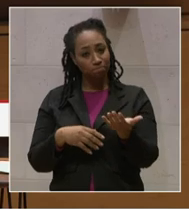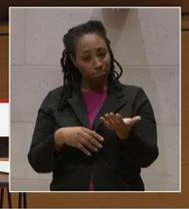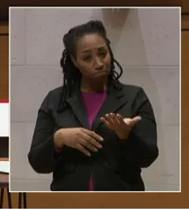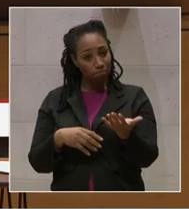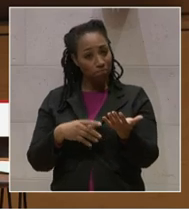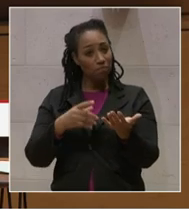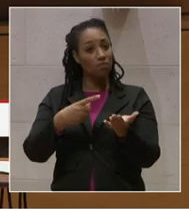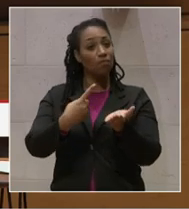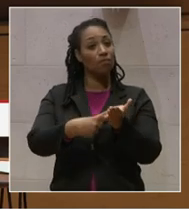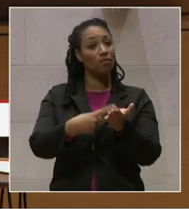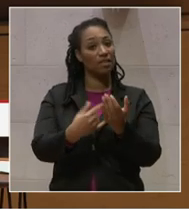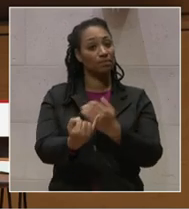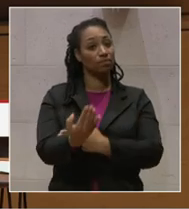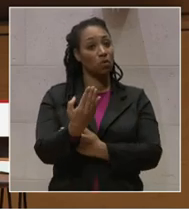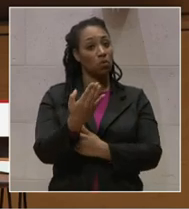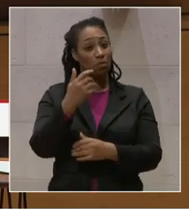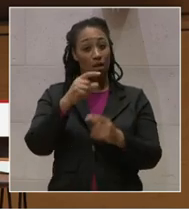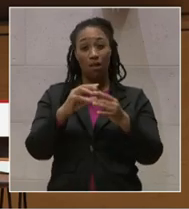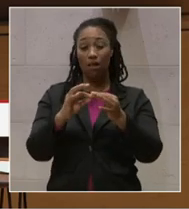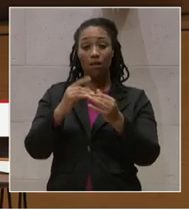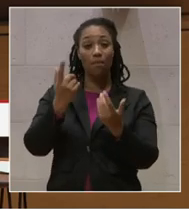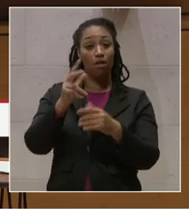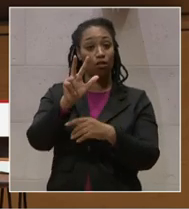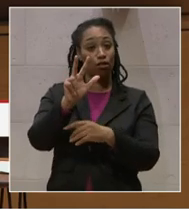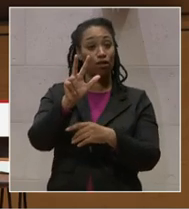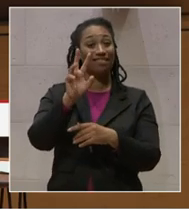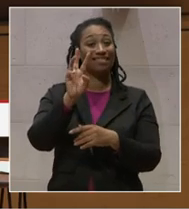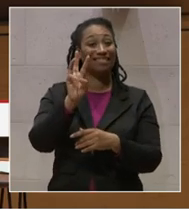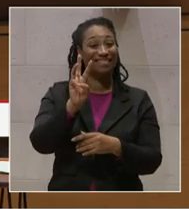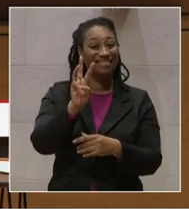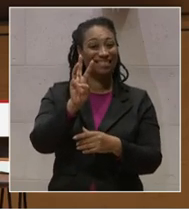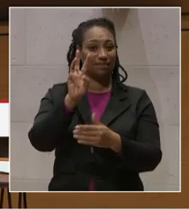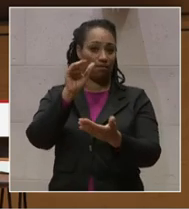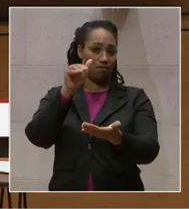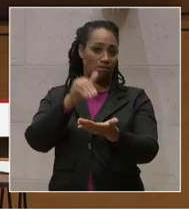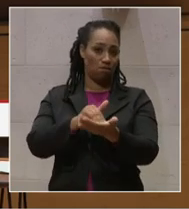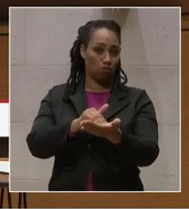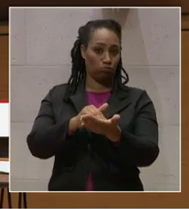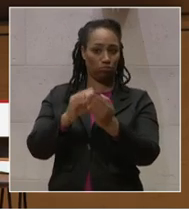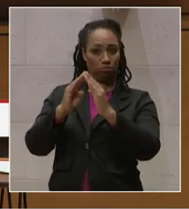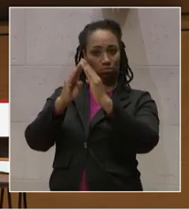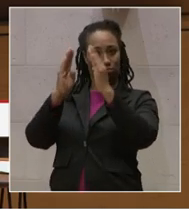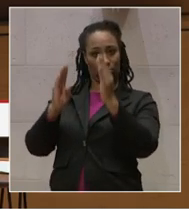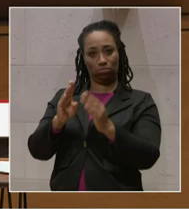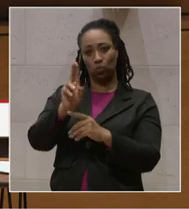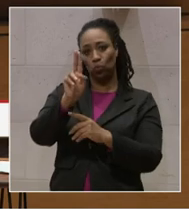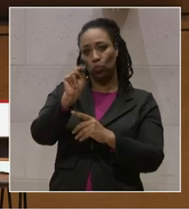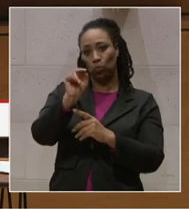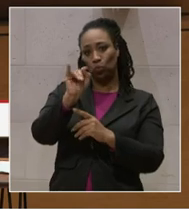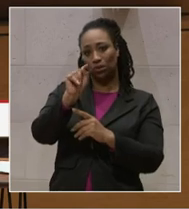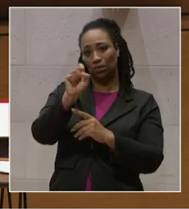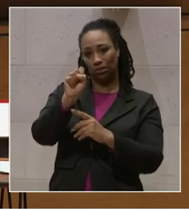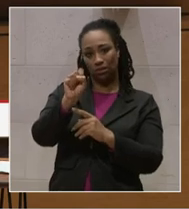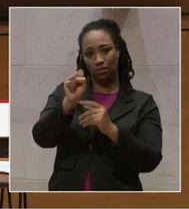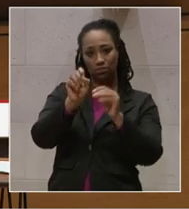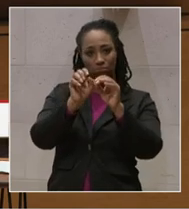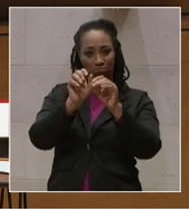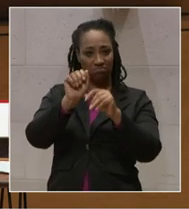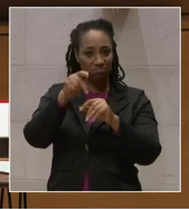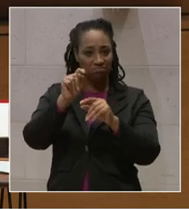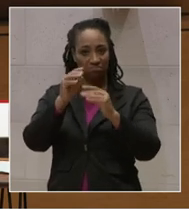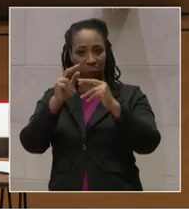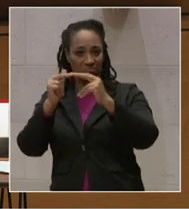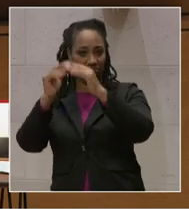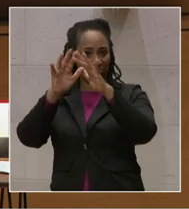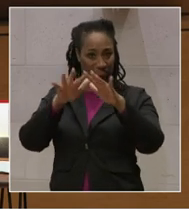always say leadership matters. You know, and having a mayor who not only came from a housing background,